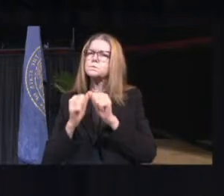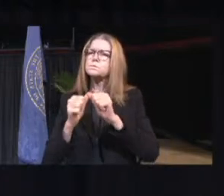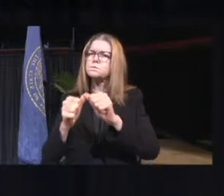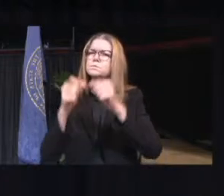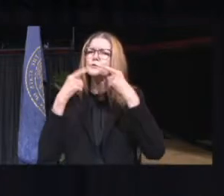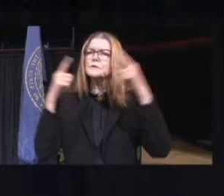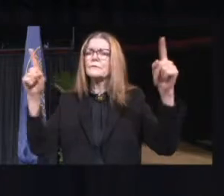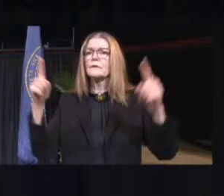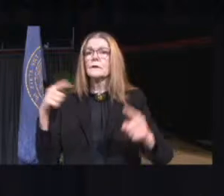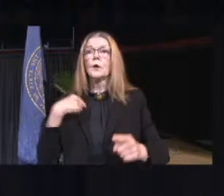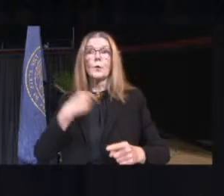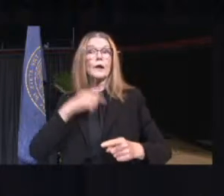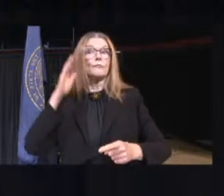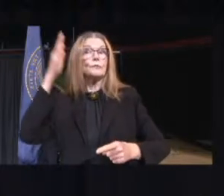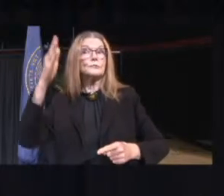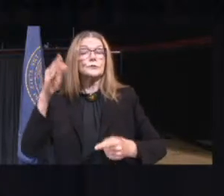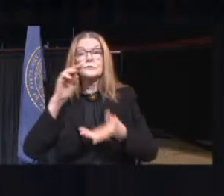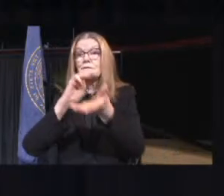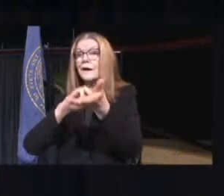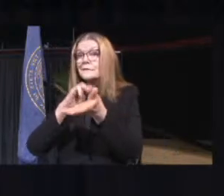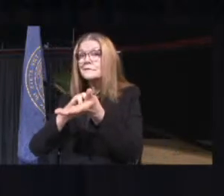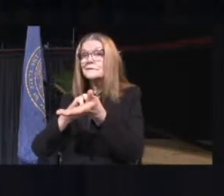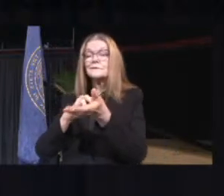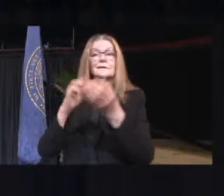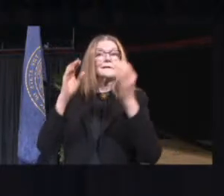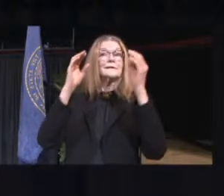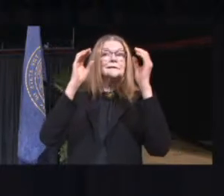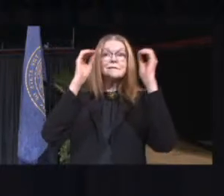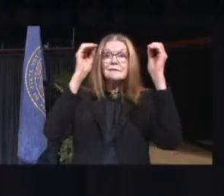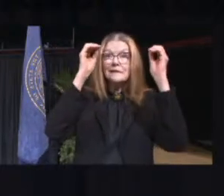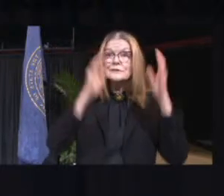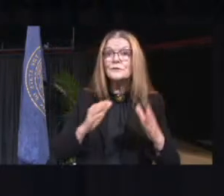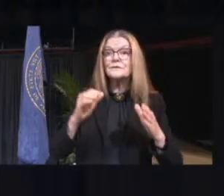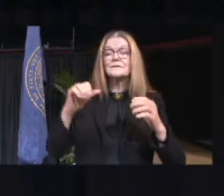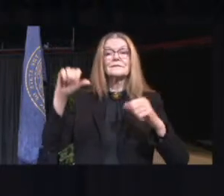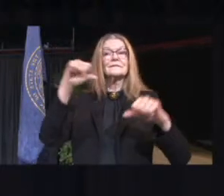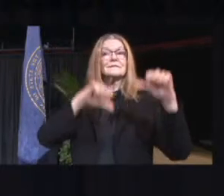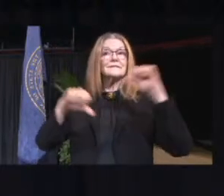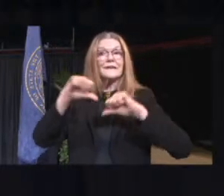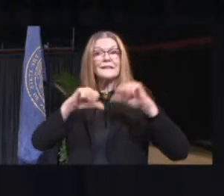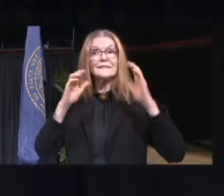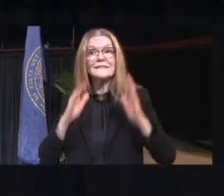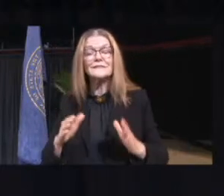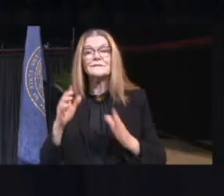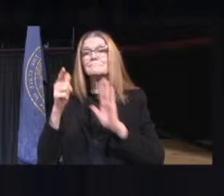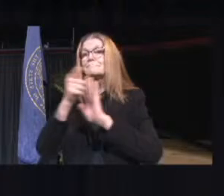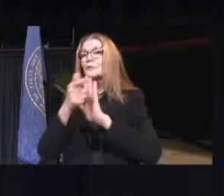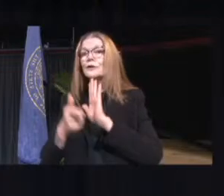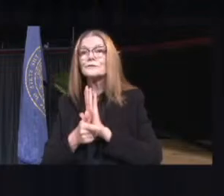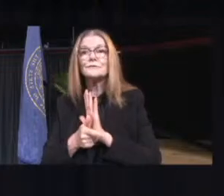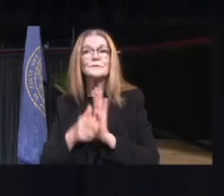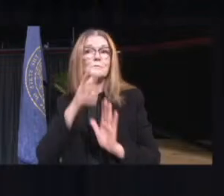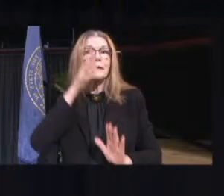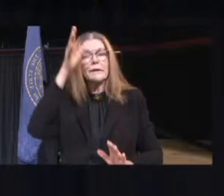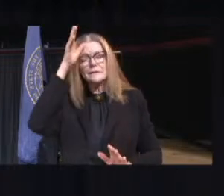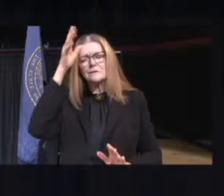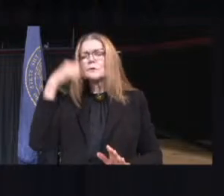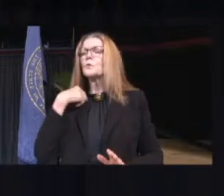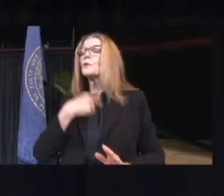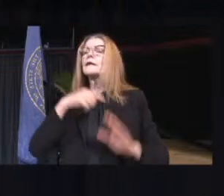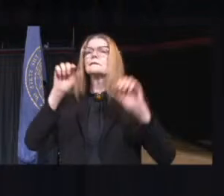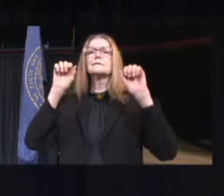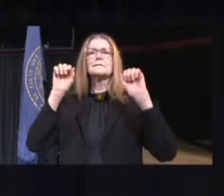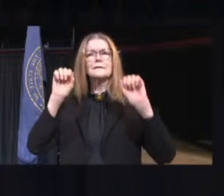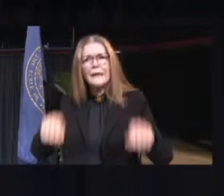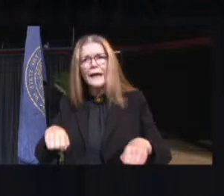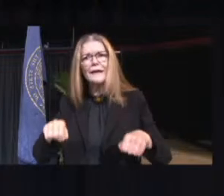doctors, teachers, scientists, lawyers, and parents. We'll have countless opportunities to change the world.